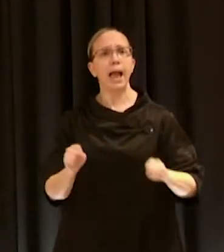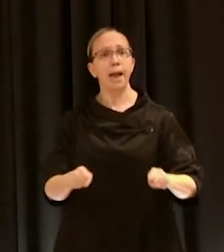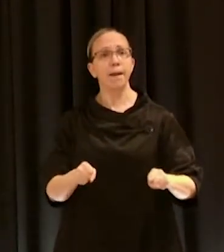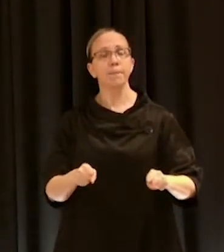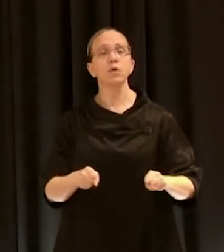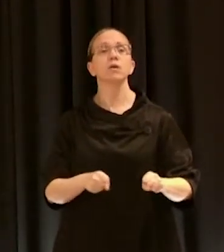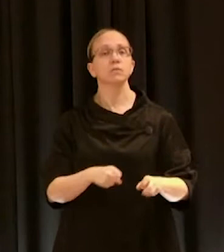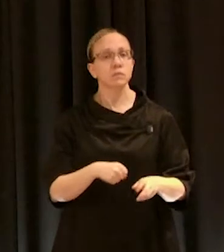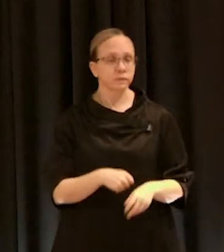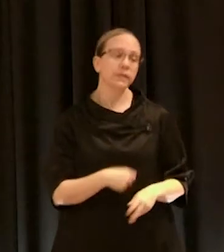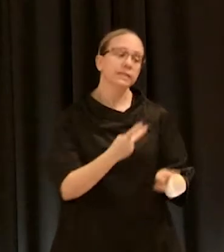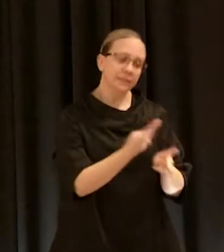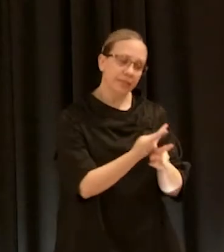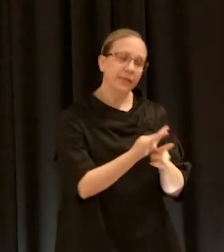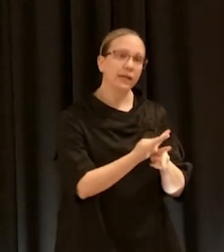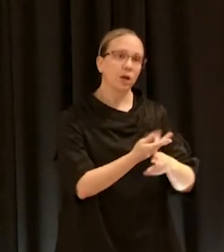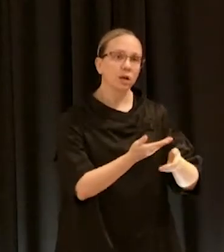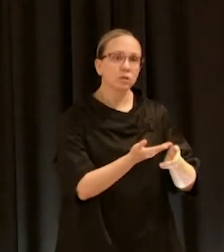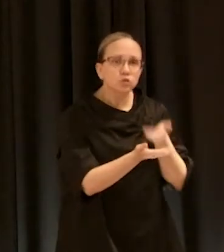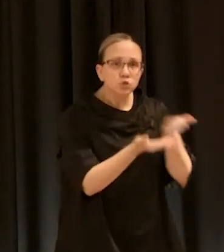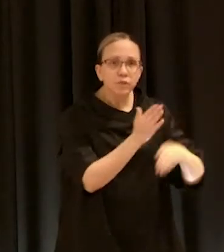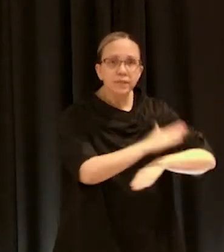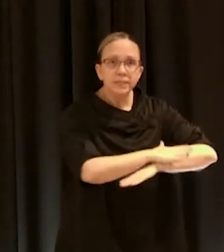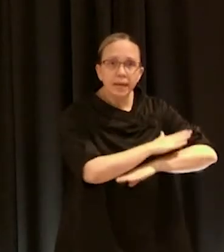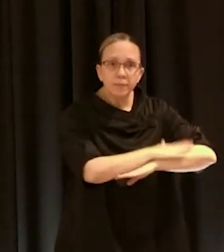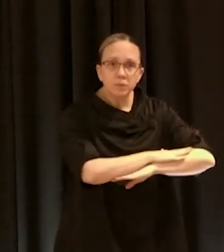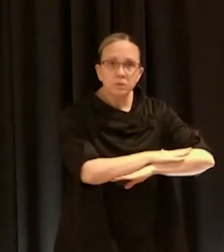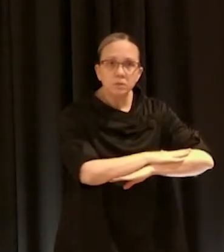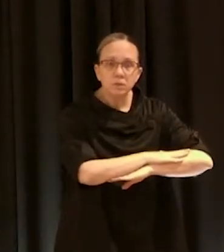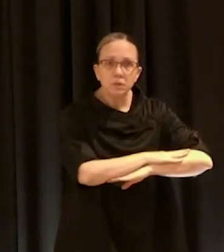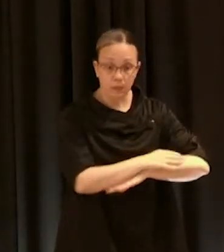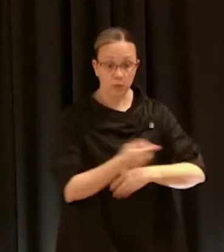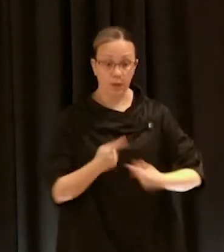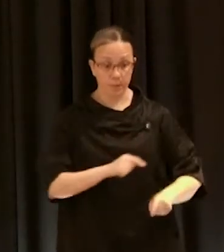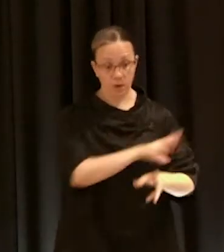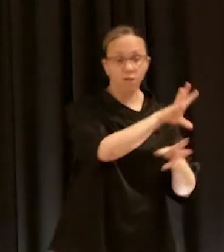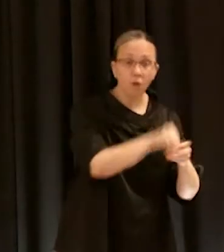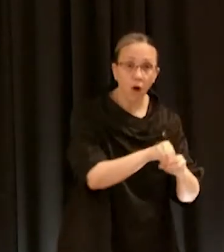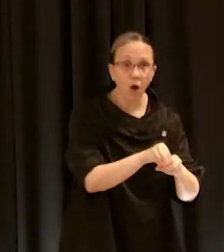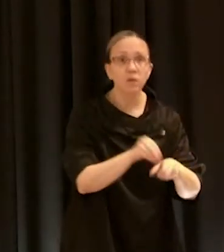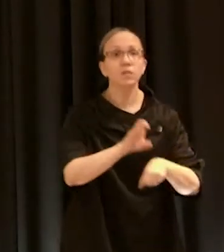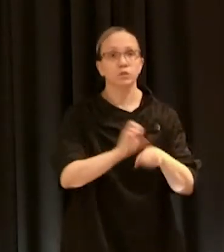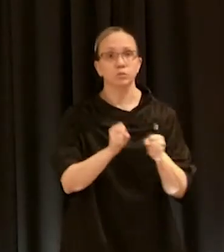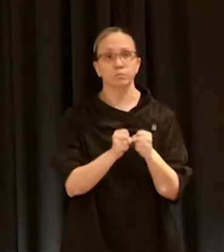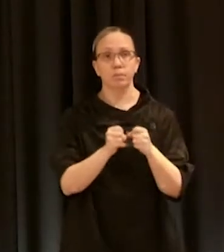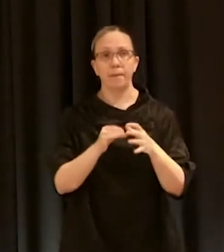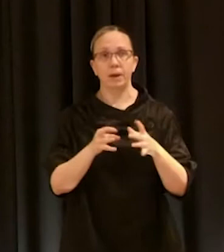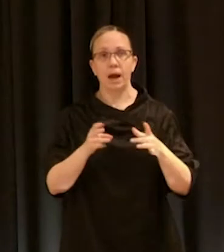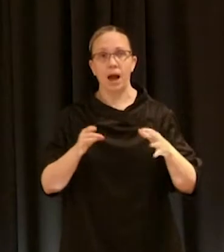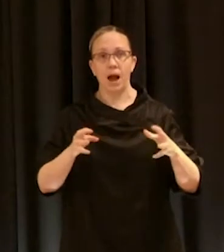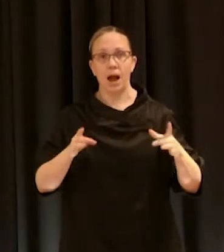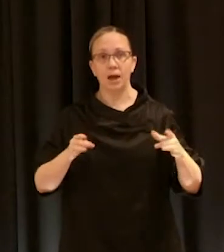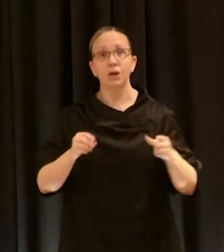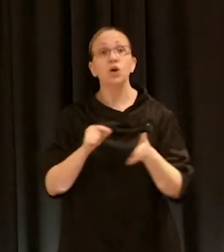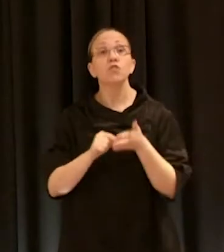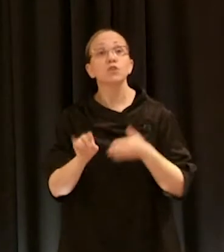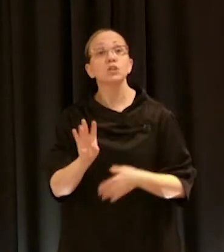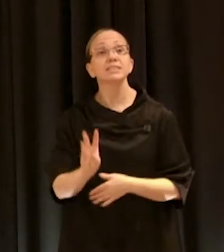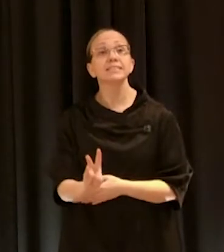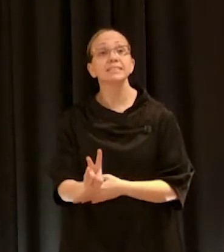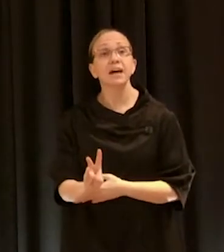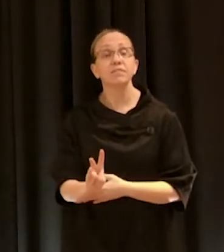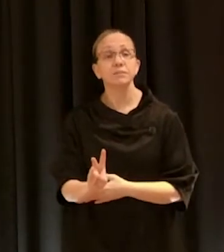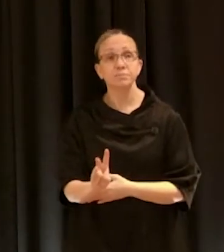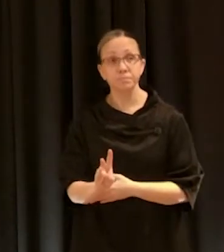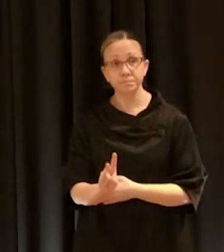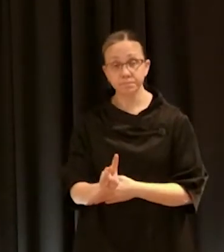of waiting on those tables. And so when they got involved, the church grew more and more. Look at verse number 7 of Acts chapter